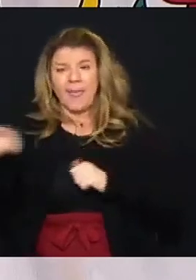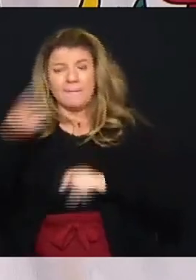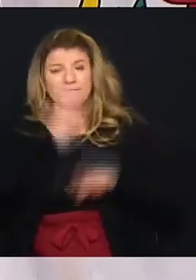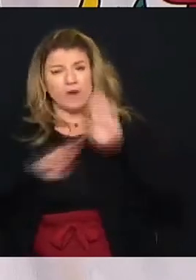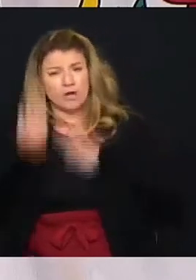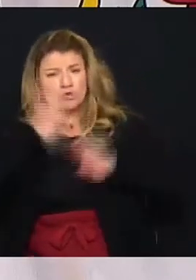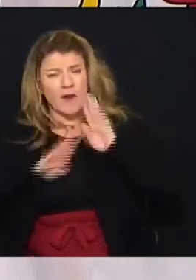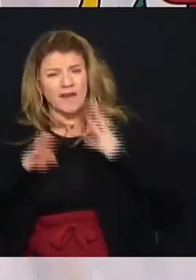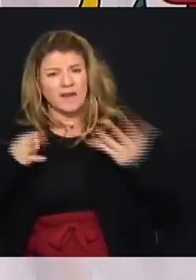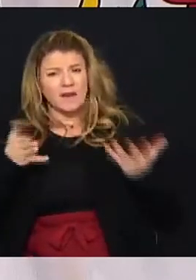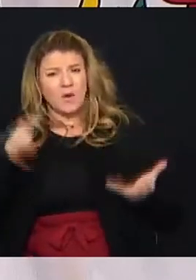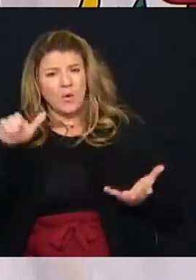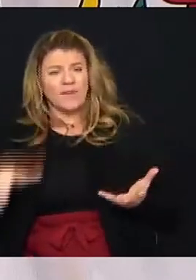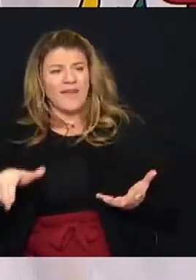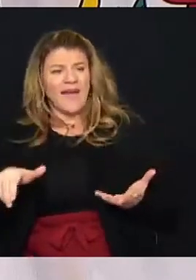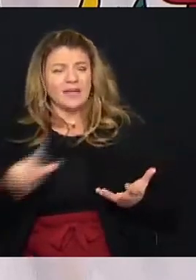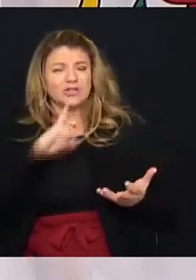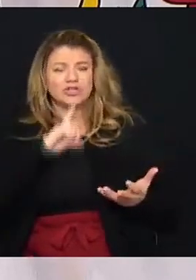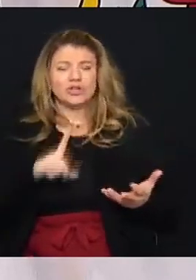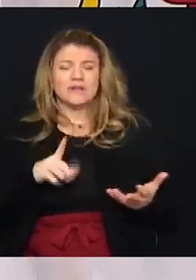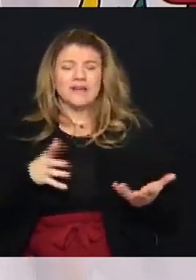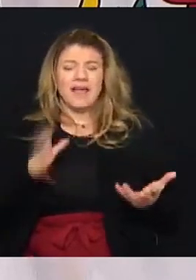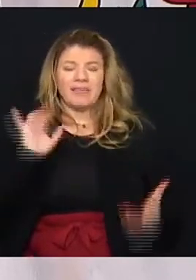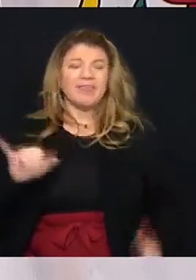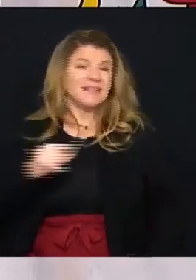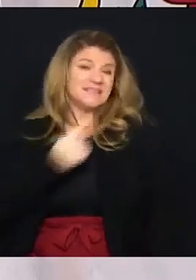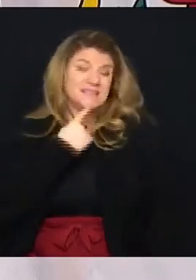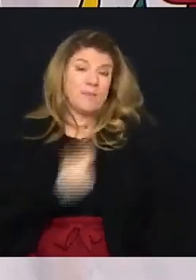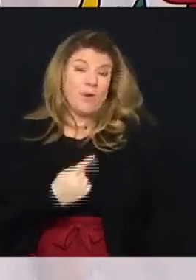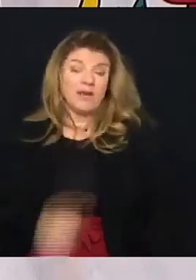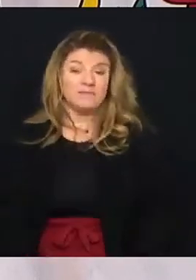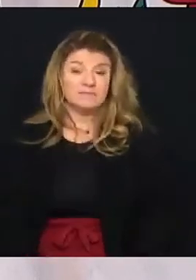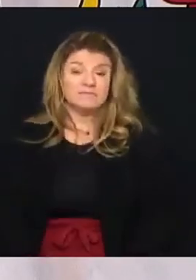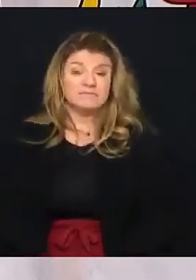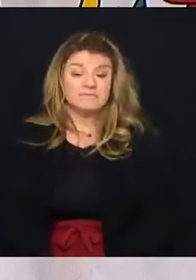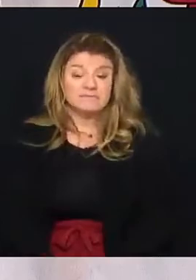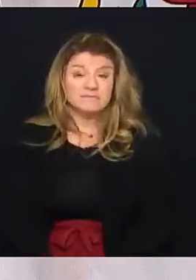that and everything, you know, it's surely disappointing on my side.